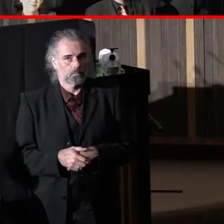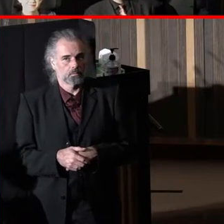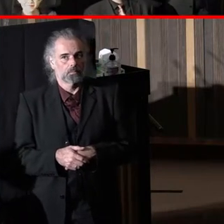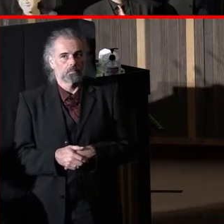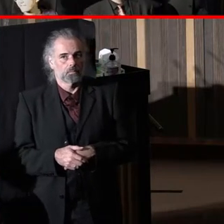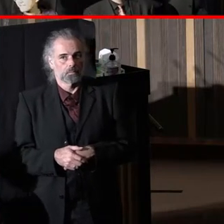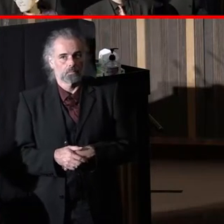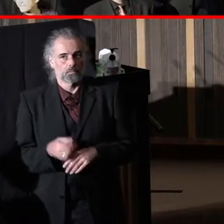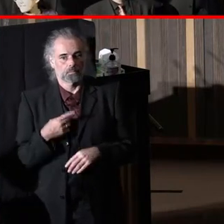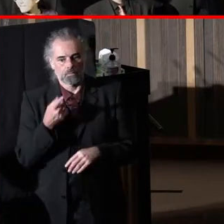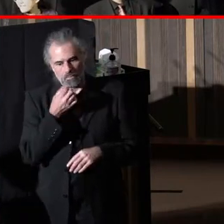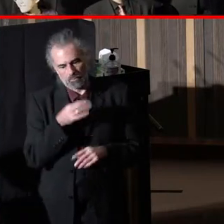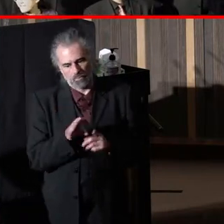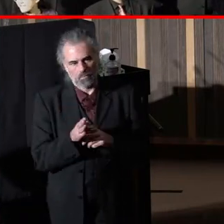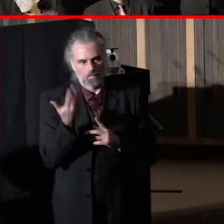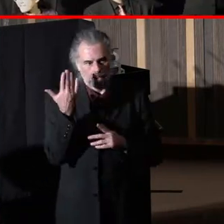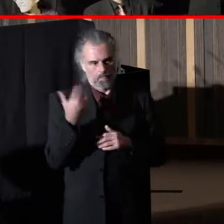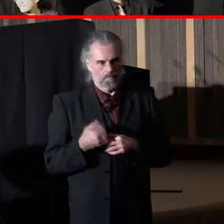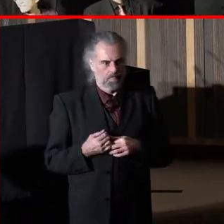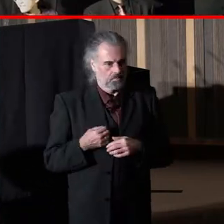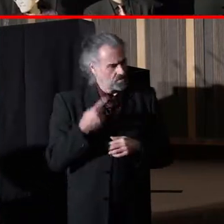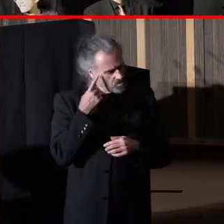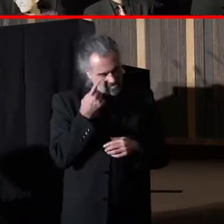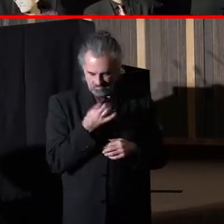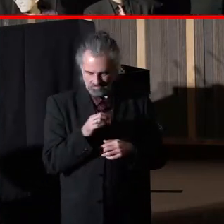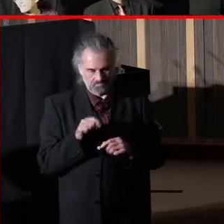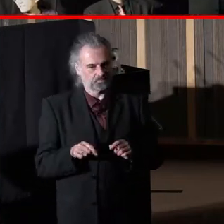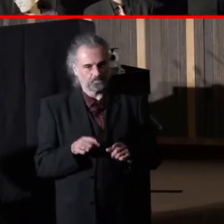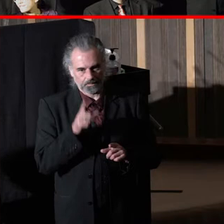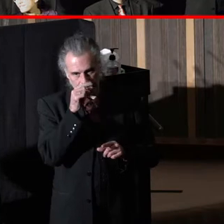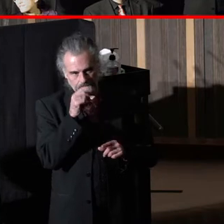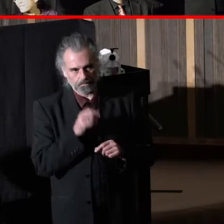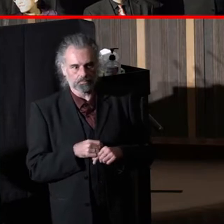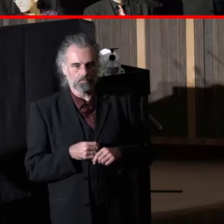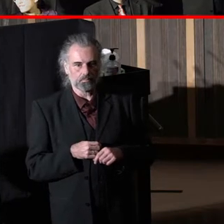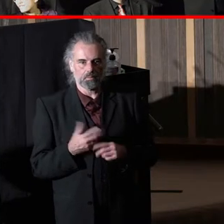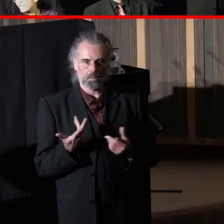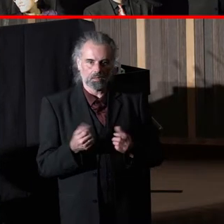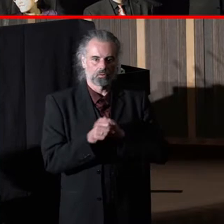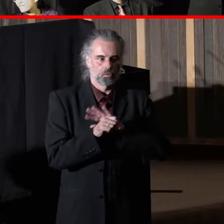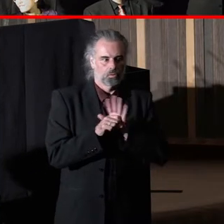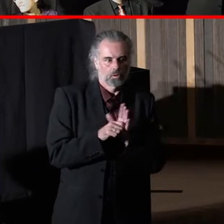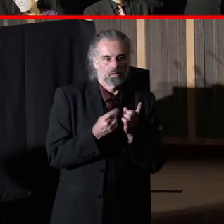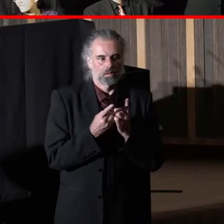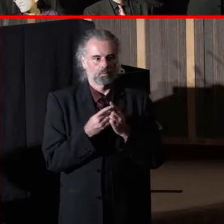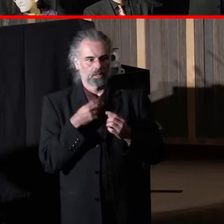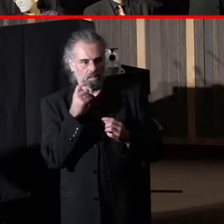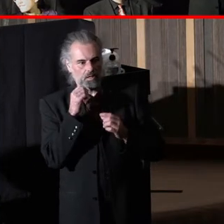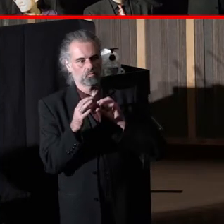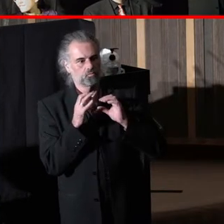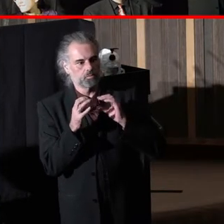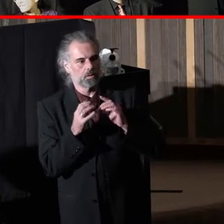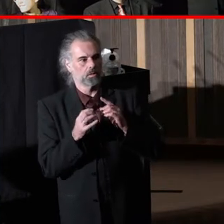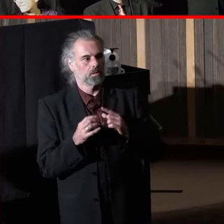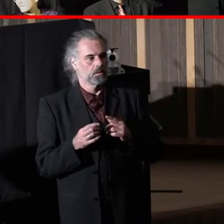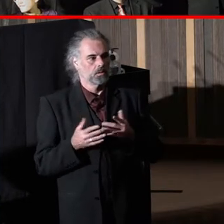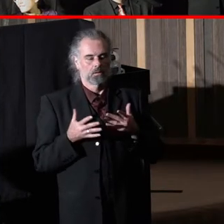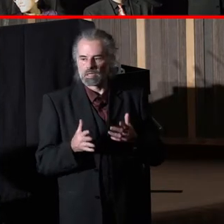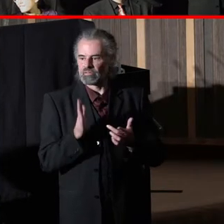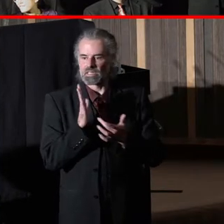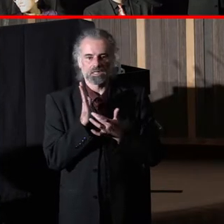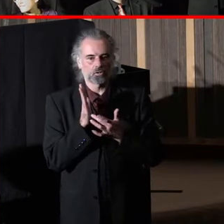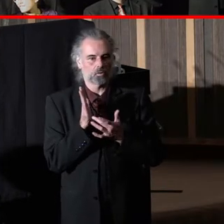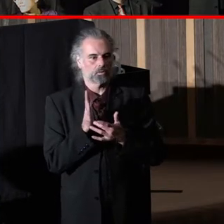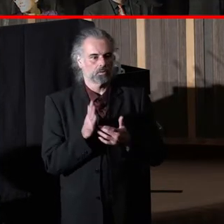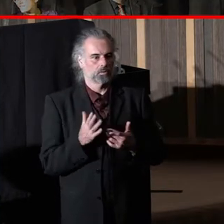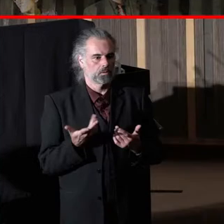I think 2 years ago we wouldn't have thought this is possible, right? COVID's told us something, that we can communicate. You gave us the